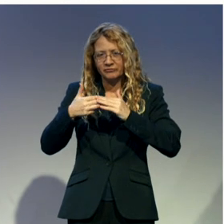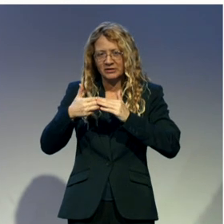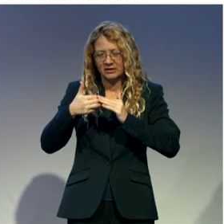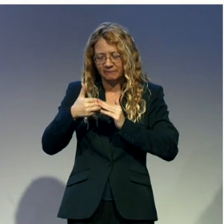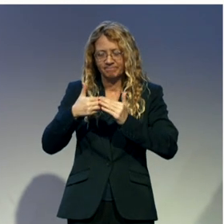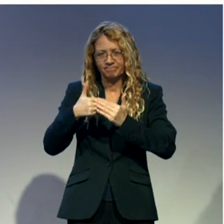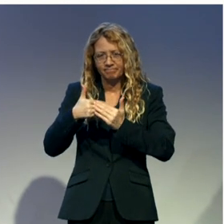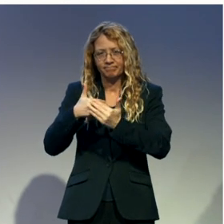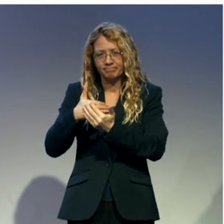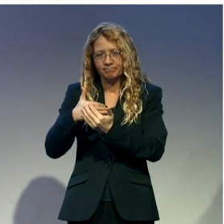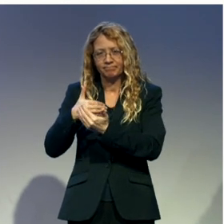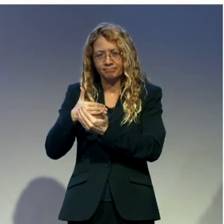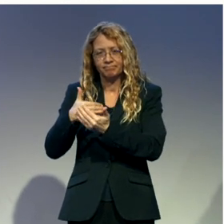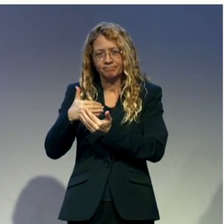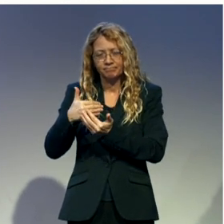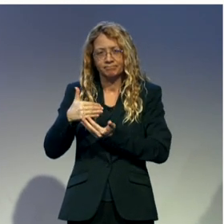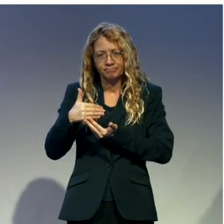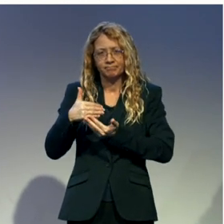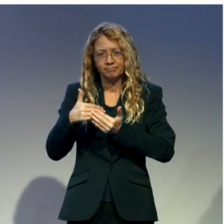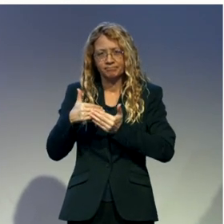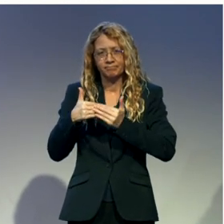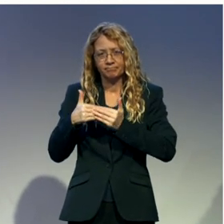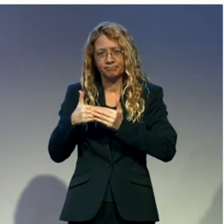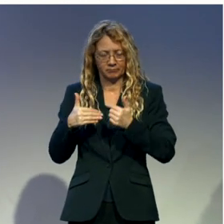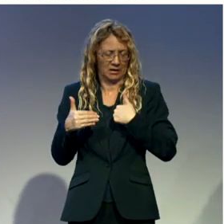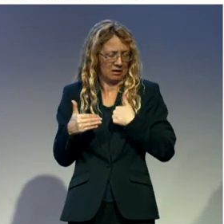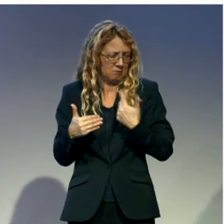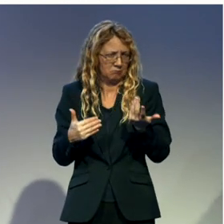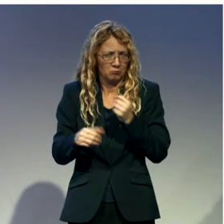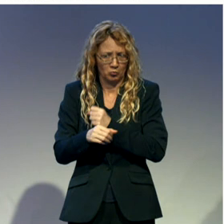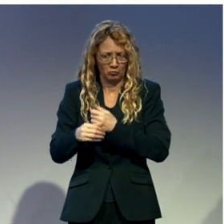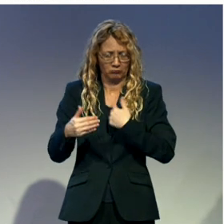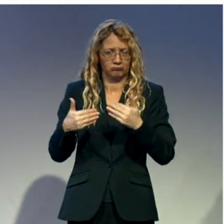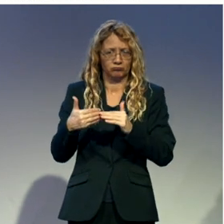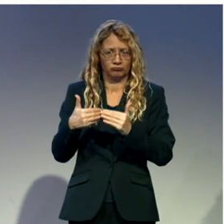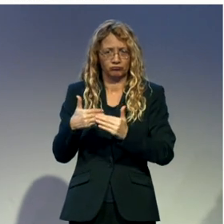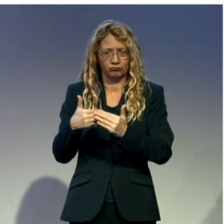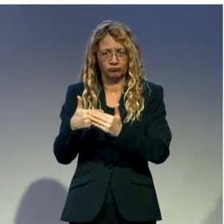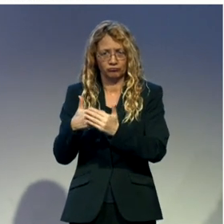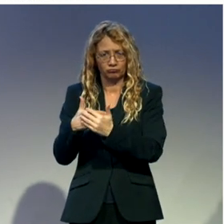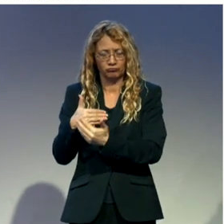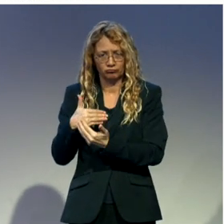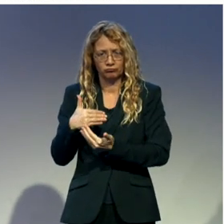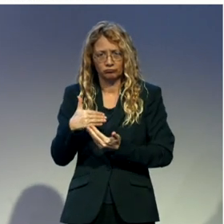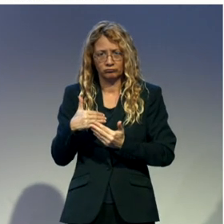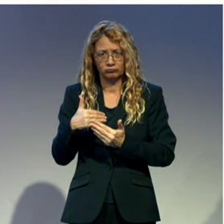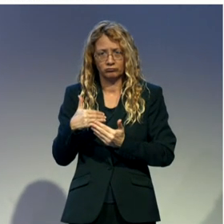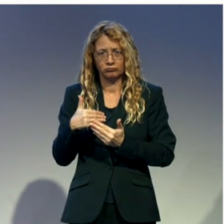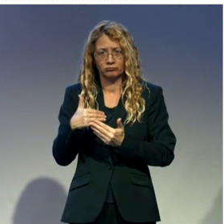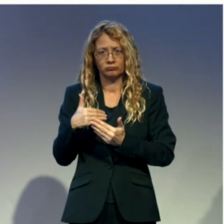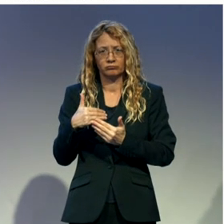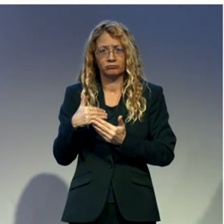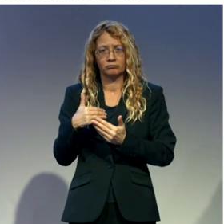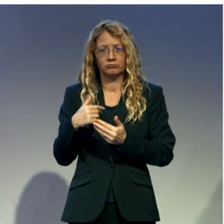I would check like this. So the point is that since I'm visually enabled, my touch is inferior to those who are visually